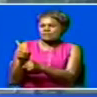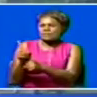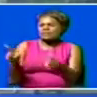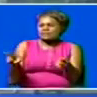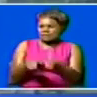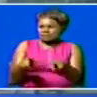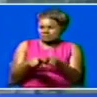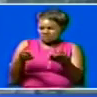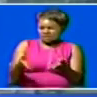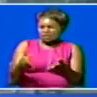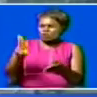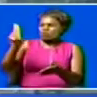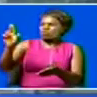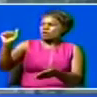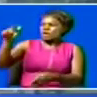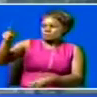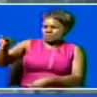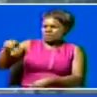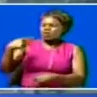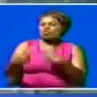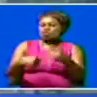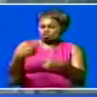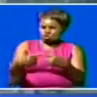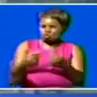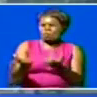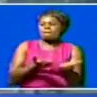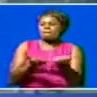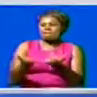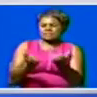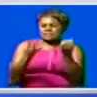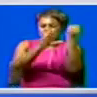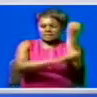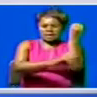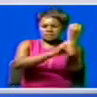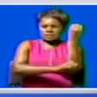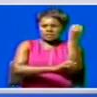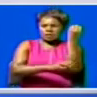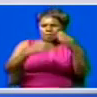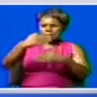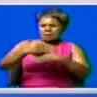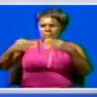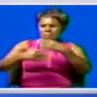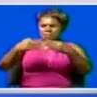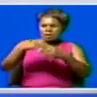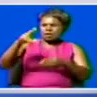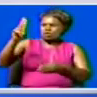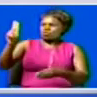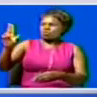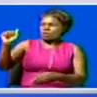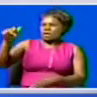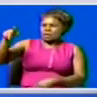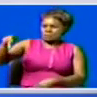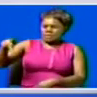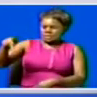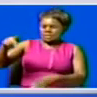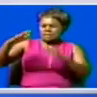with that, UAP has continued with its investment in this country with the construction of the UAP Equatorial